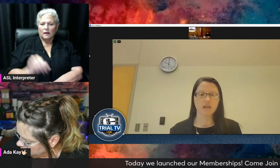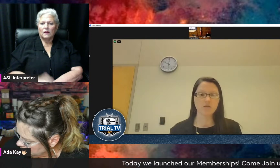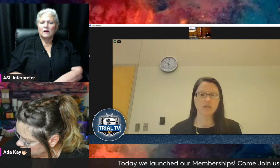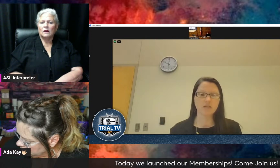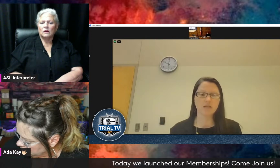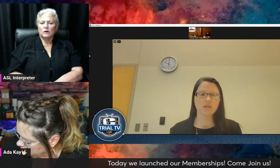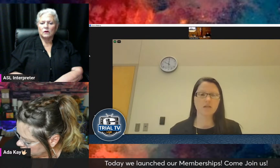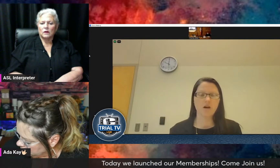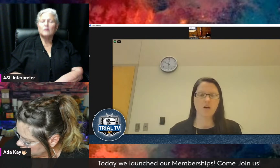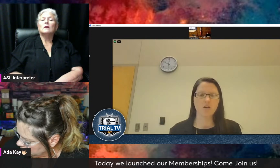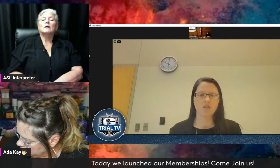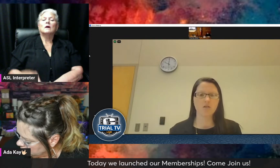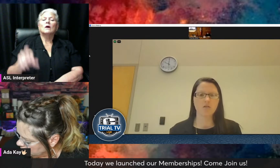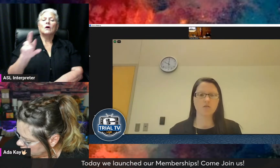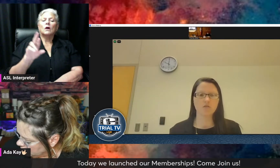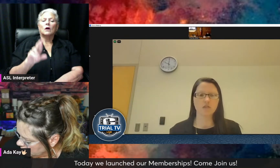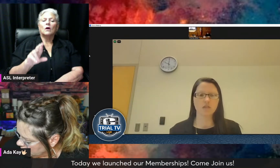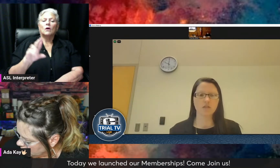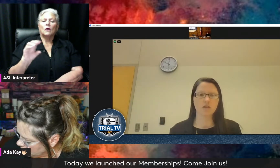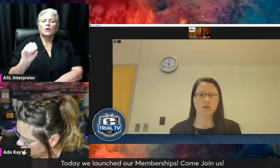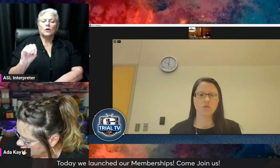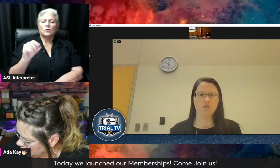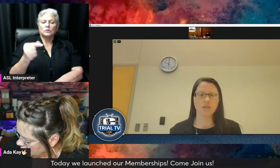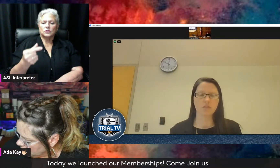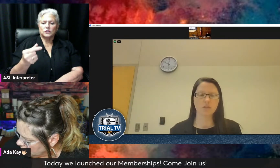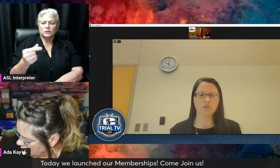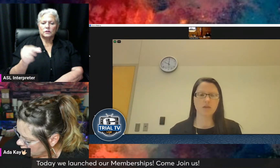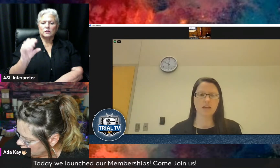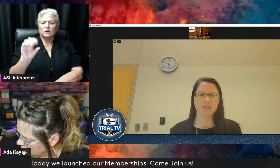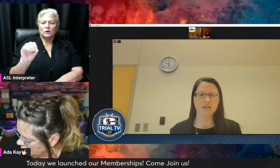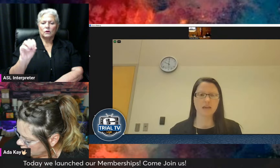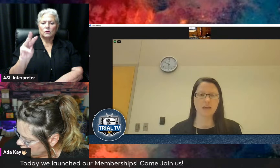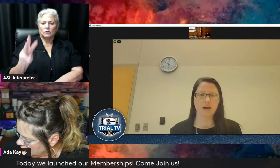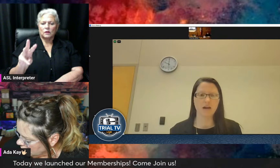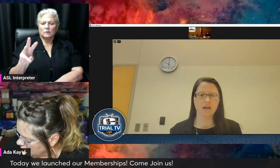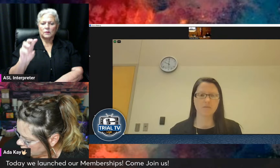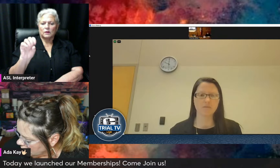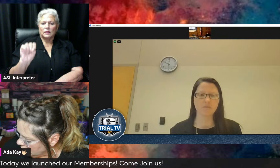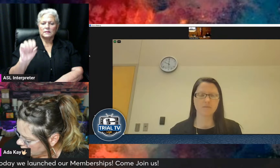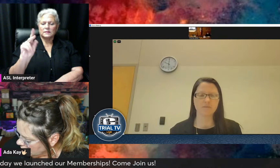Heidi, Rogowski, Rogowski.